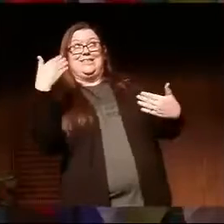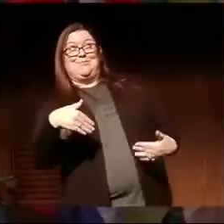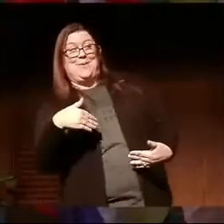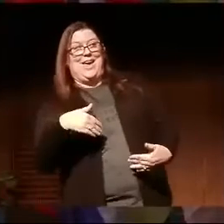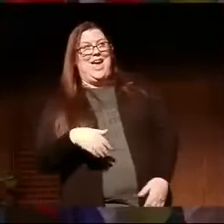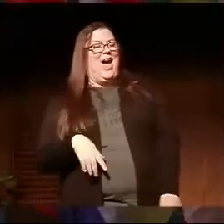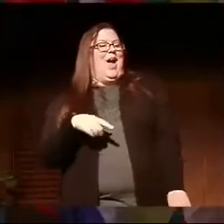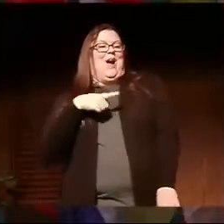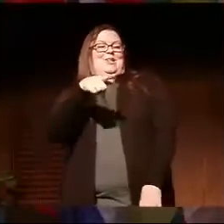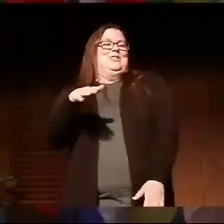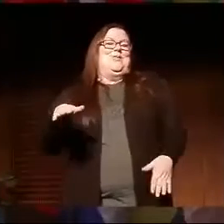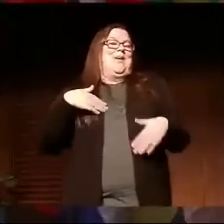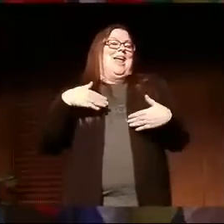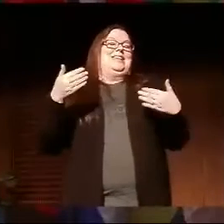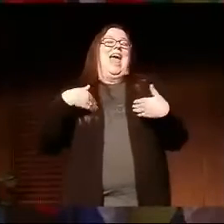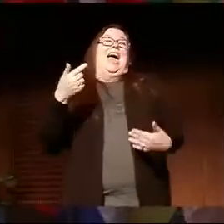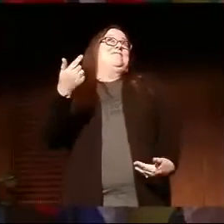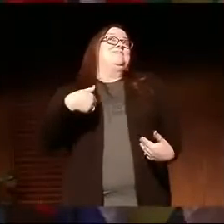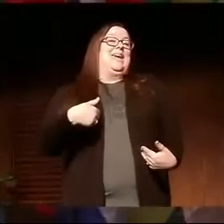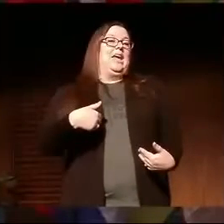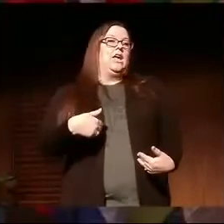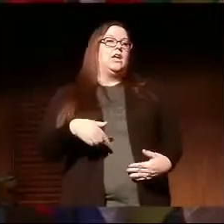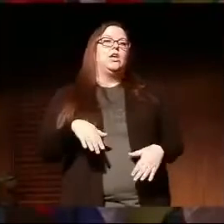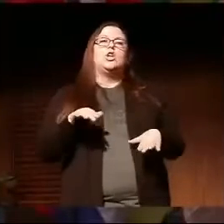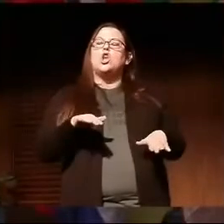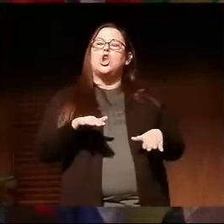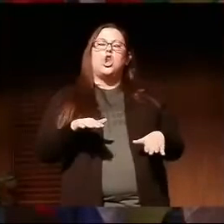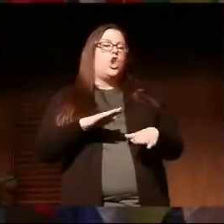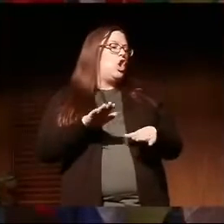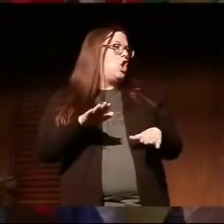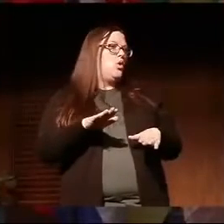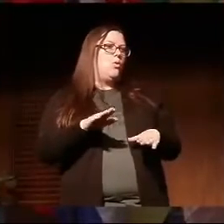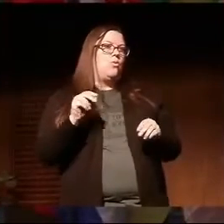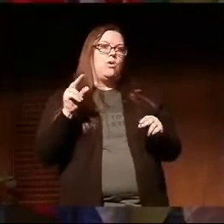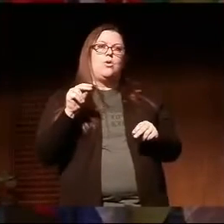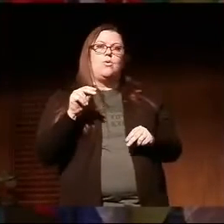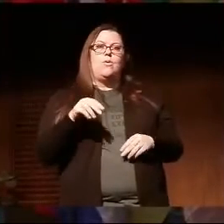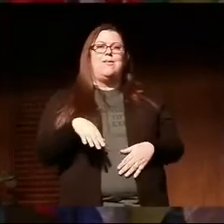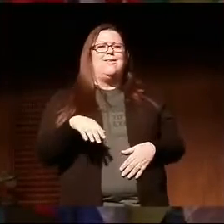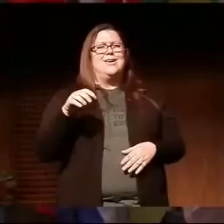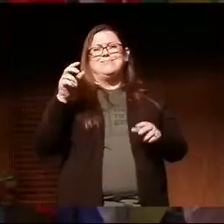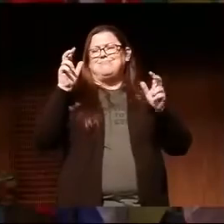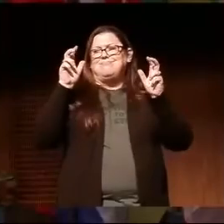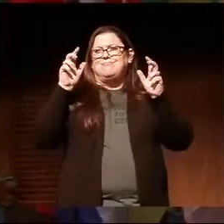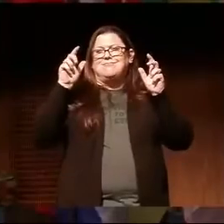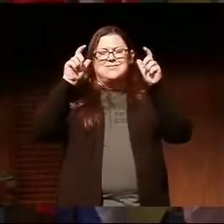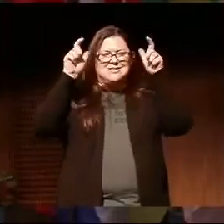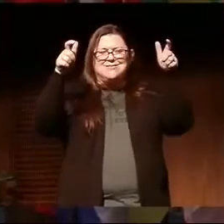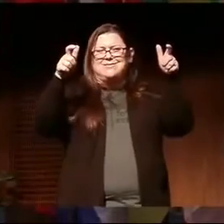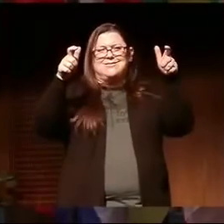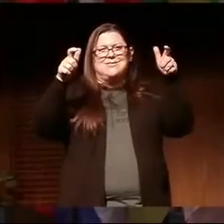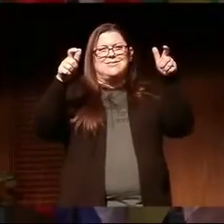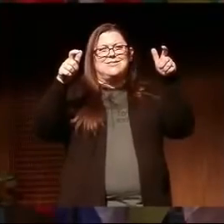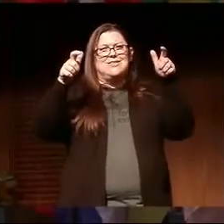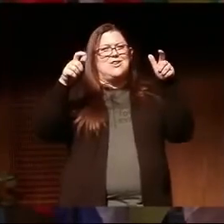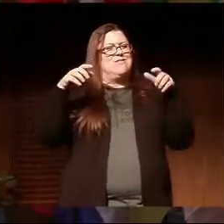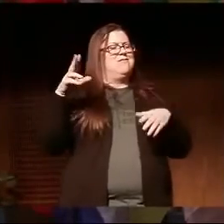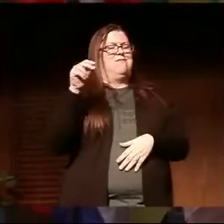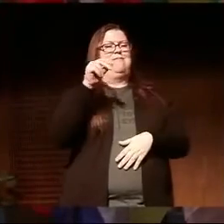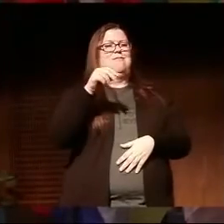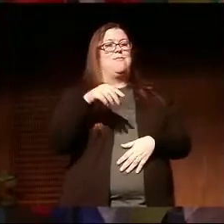someone like me? God forbid that such arrogance mark the Lord's body. No, but God chose